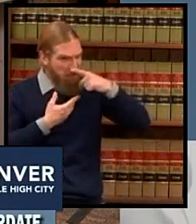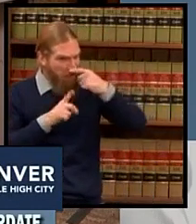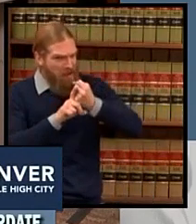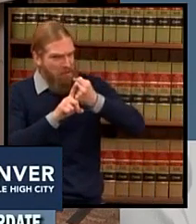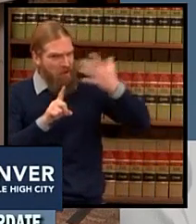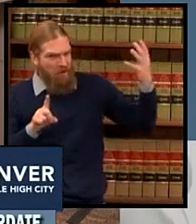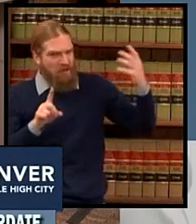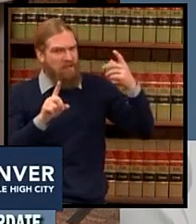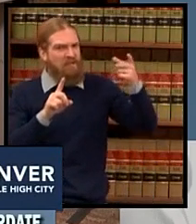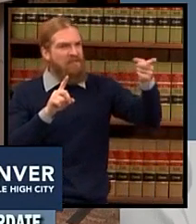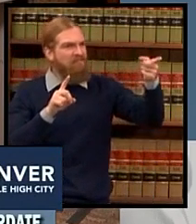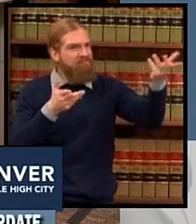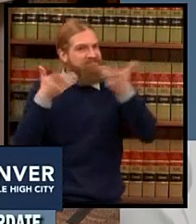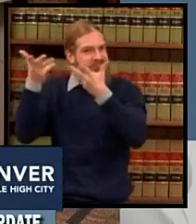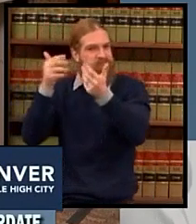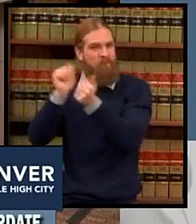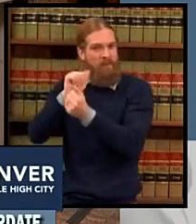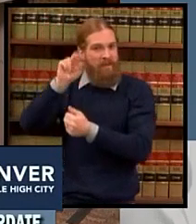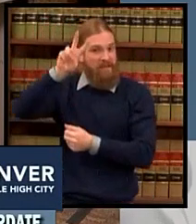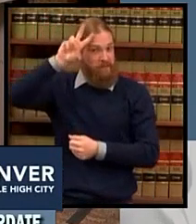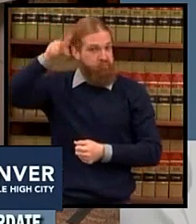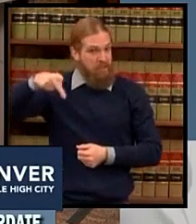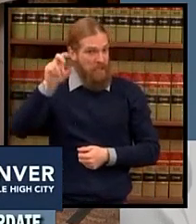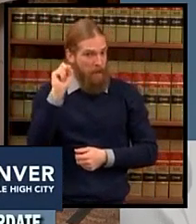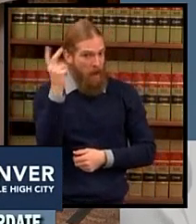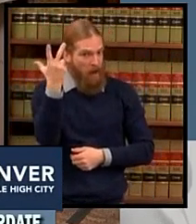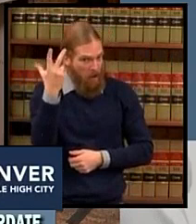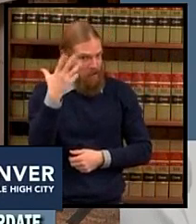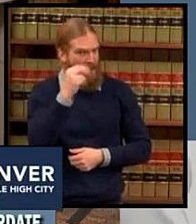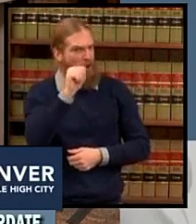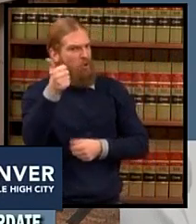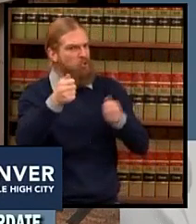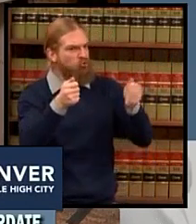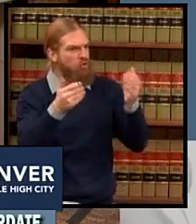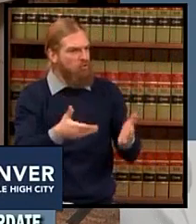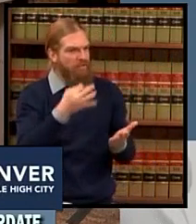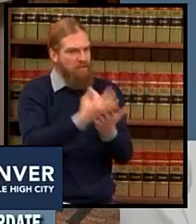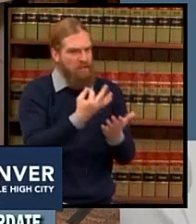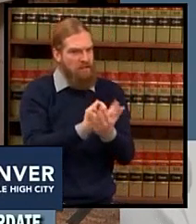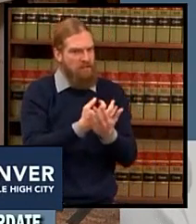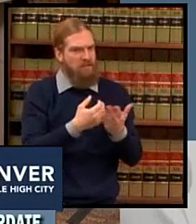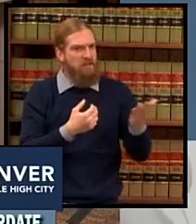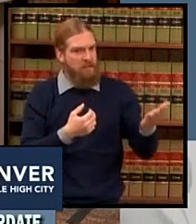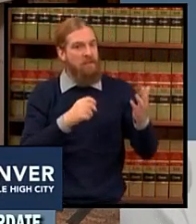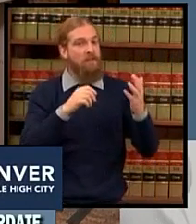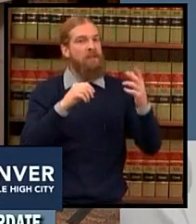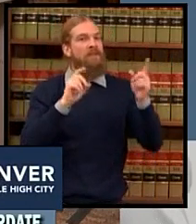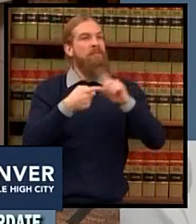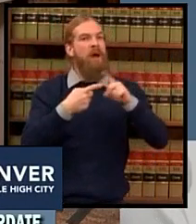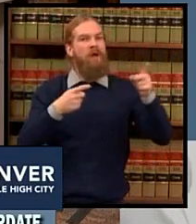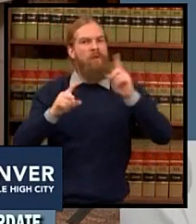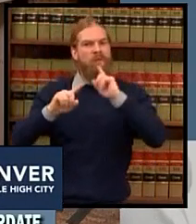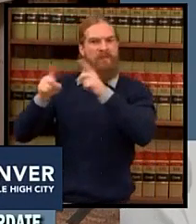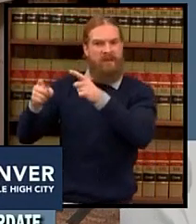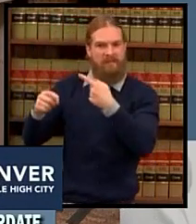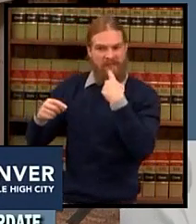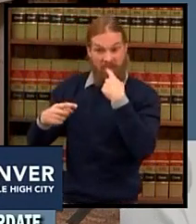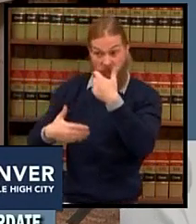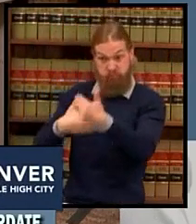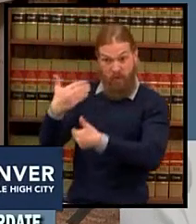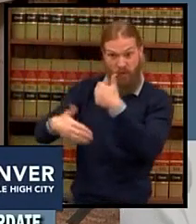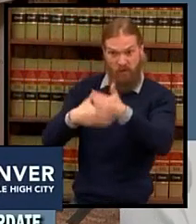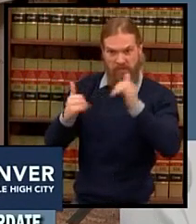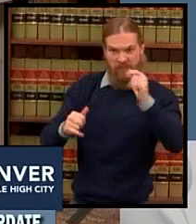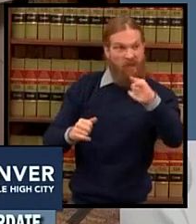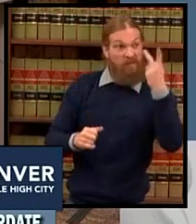and other administration officials on the federal response now? What progress have you seen since the Biden-Harris